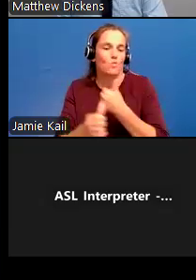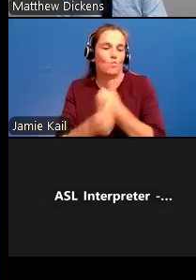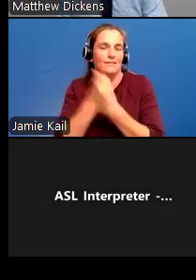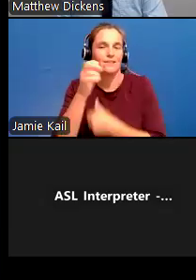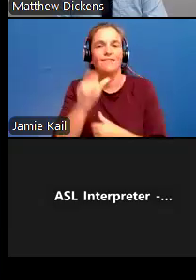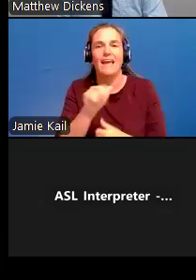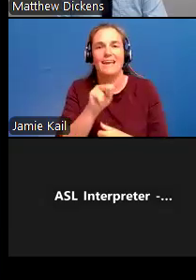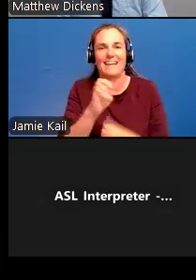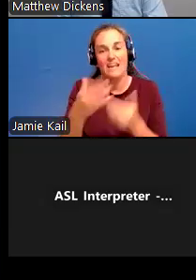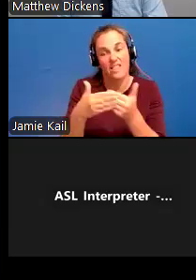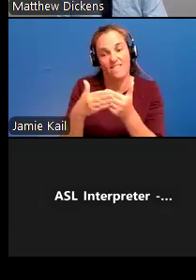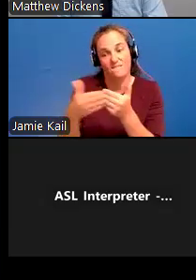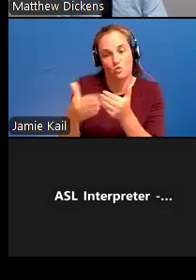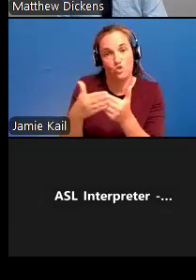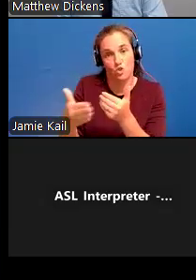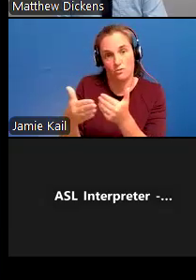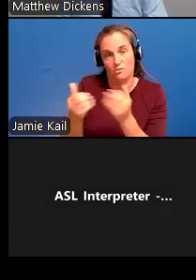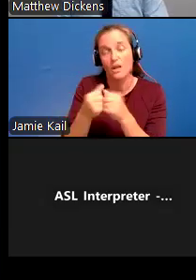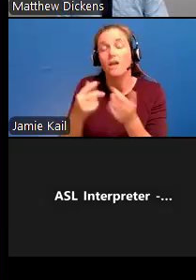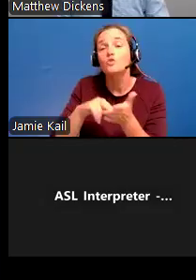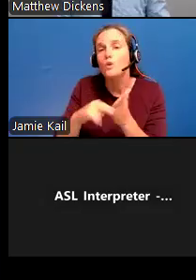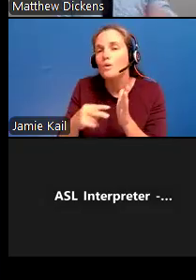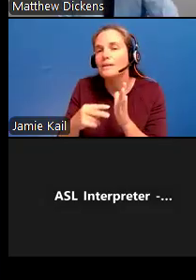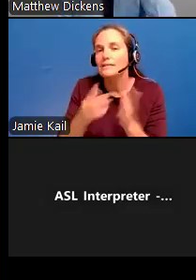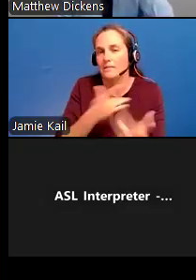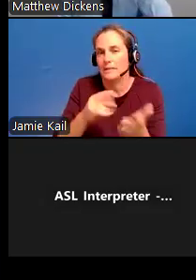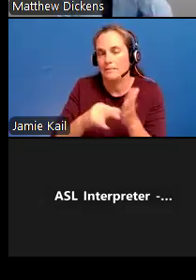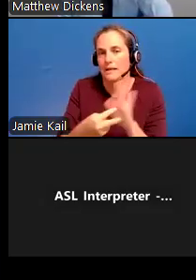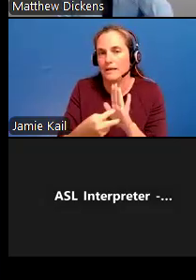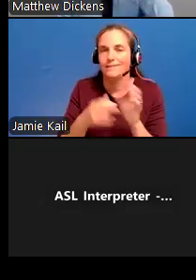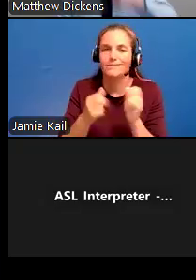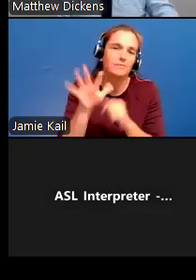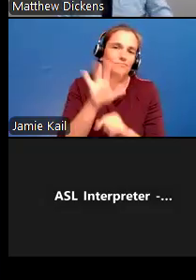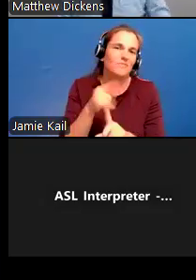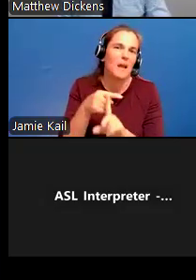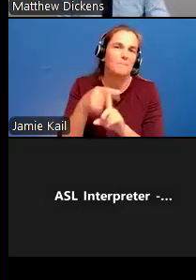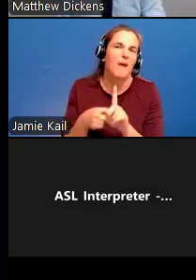near future. And by near future, we typically identify that as about a month's time.